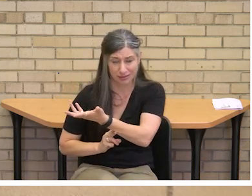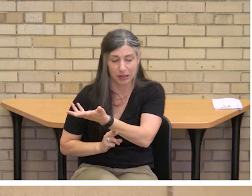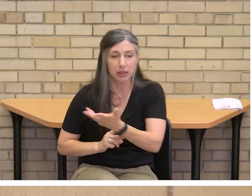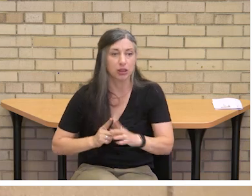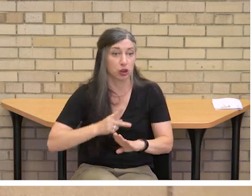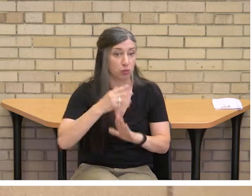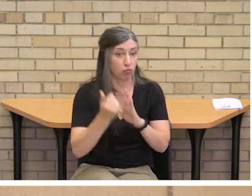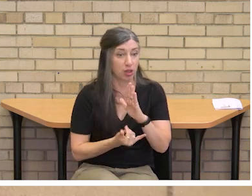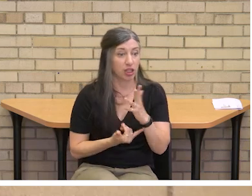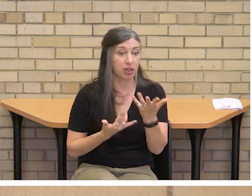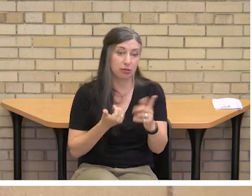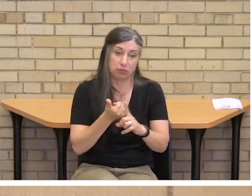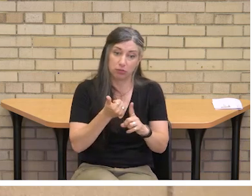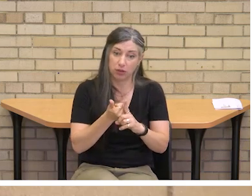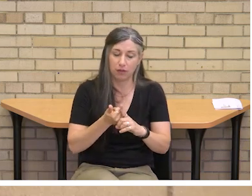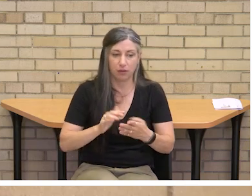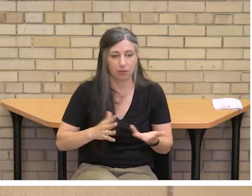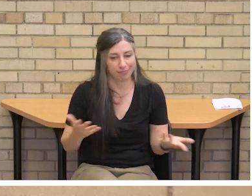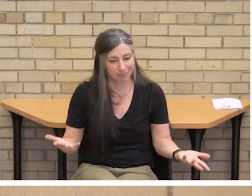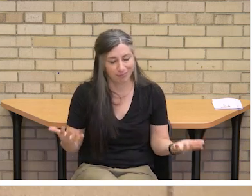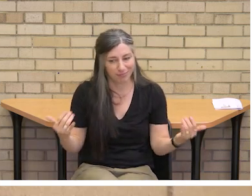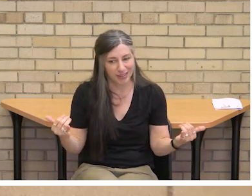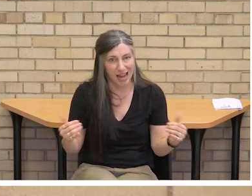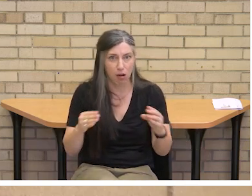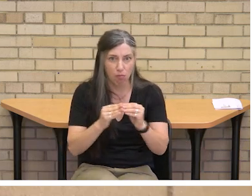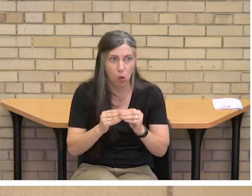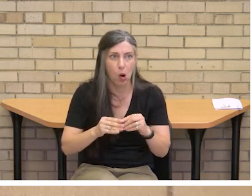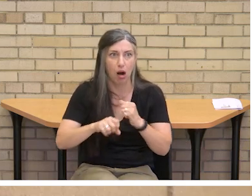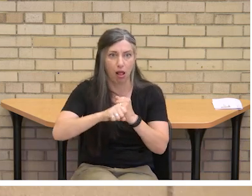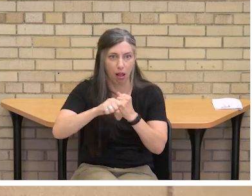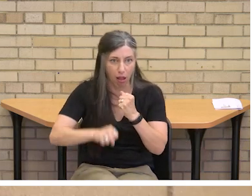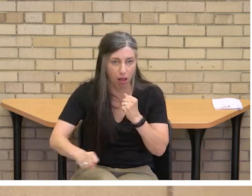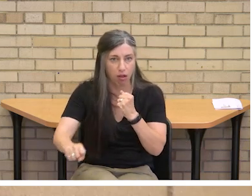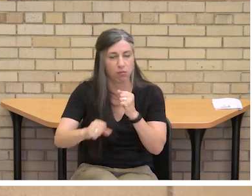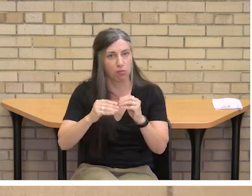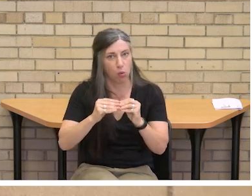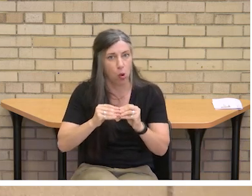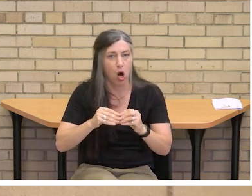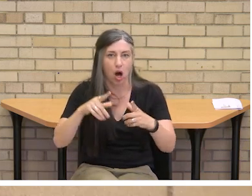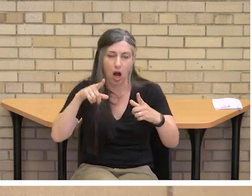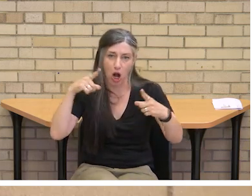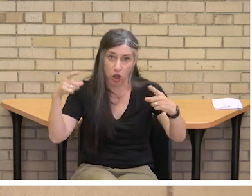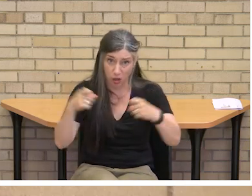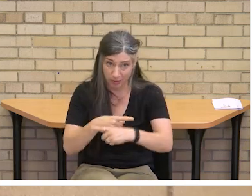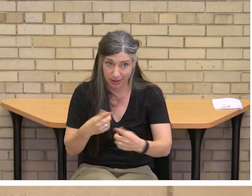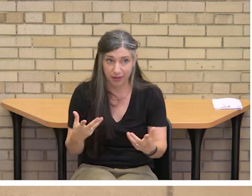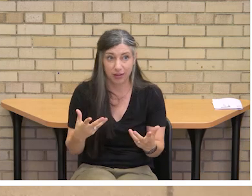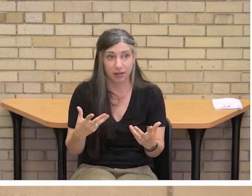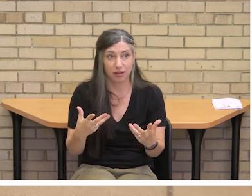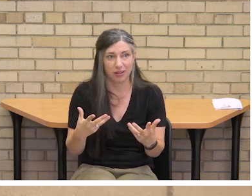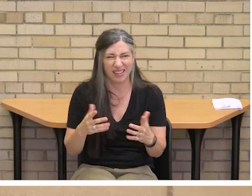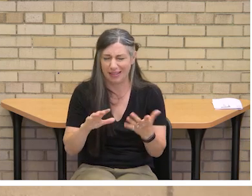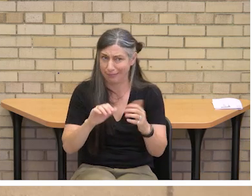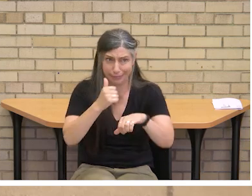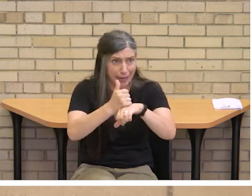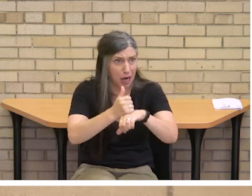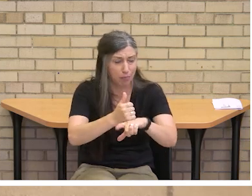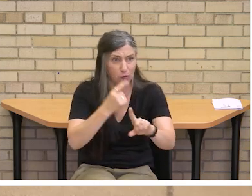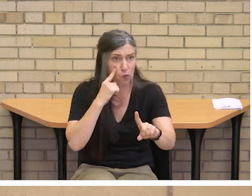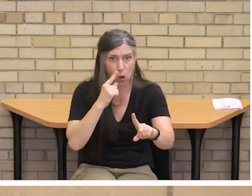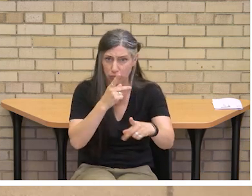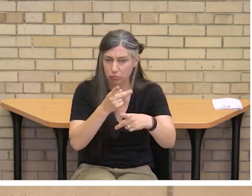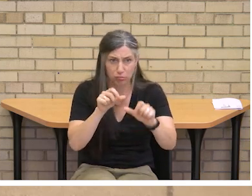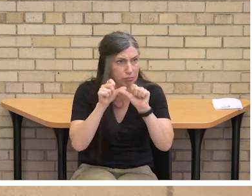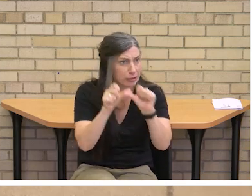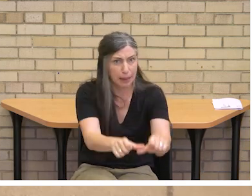projects have become much more elaborate as the understanding of how to make them permanent, how to